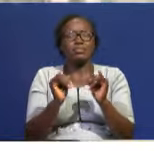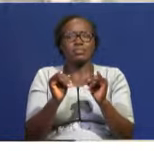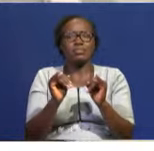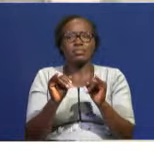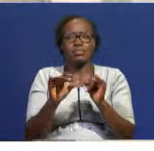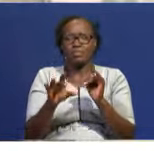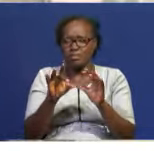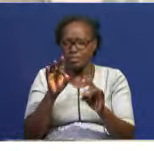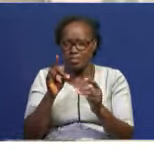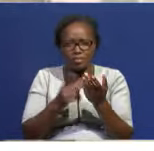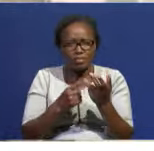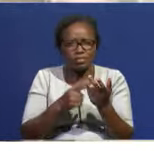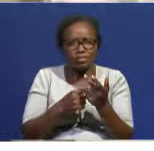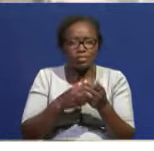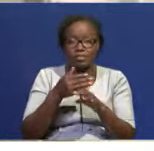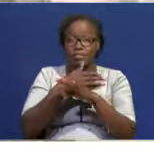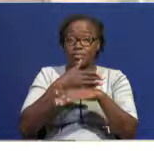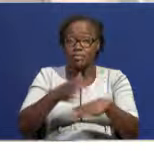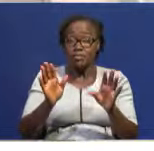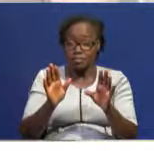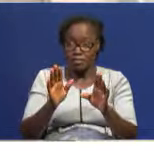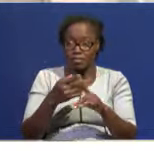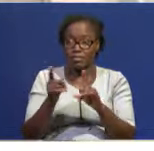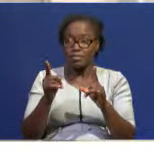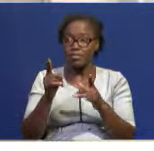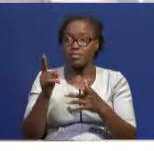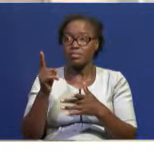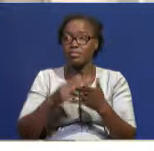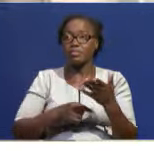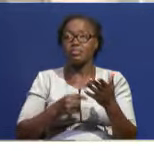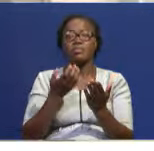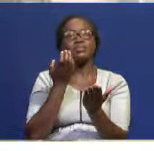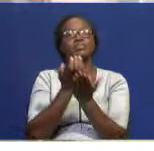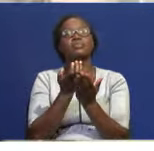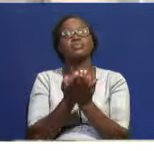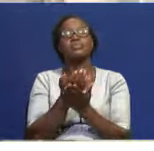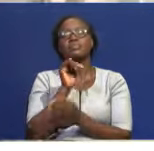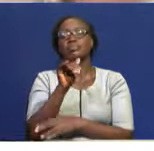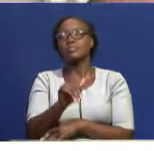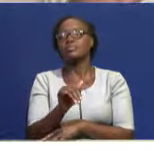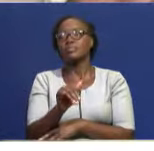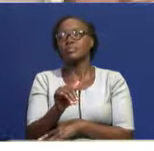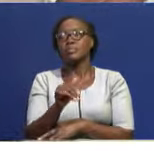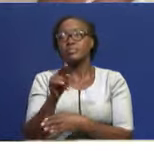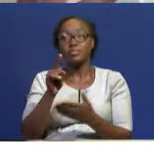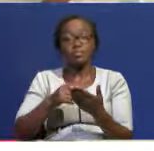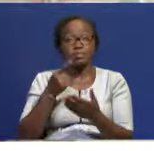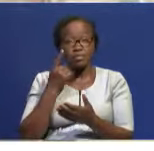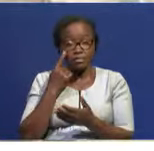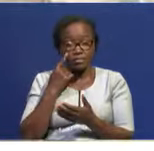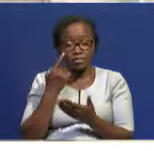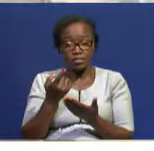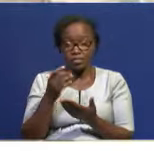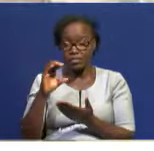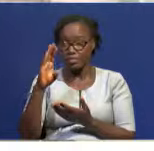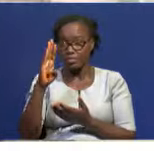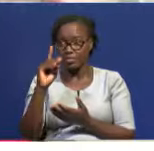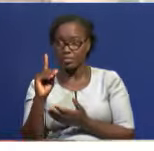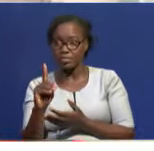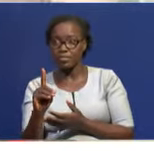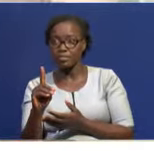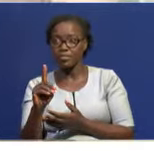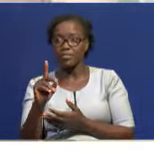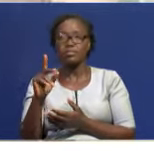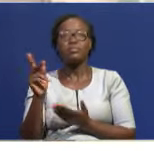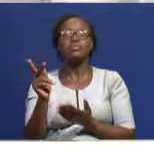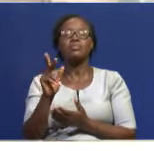recoup their losses if they can. But what is very evident is that what you're seeing in this central business district, this is